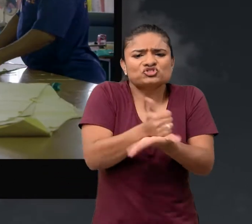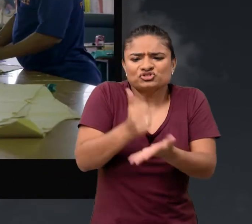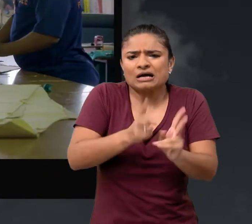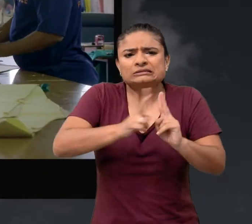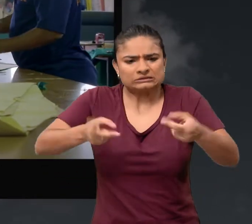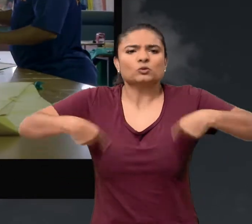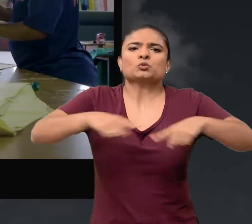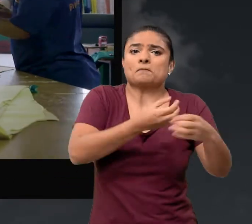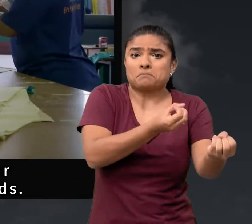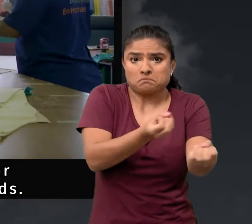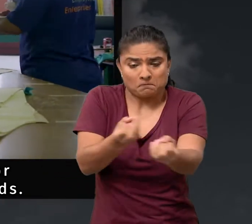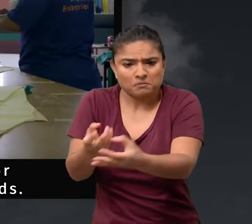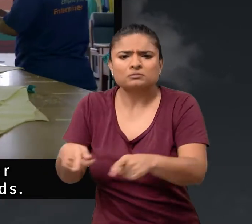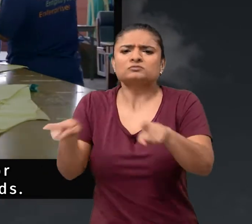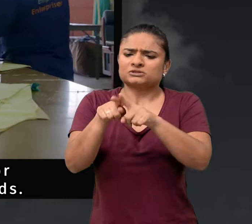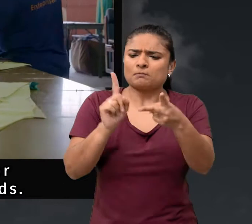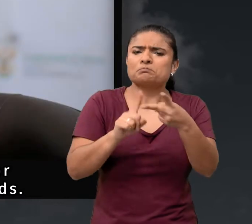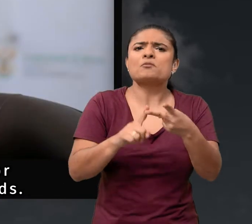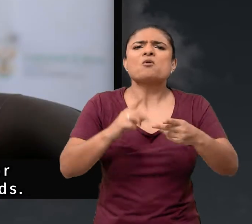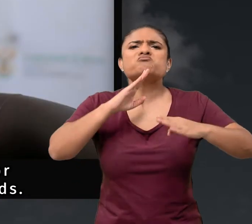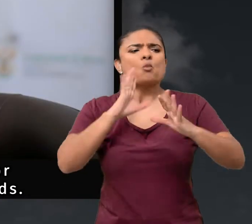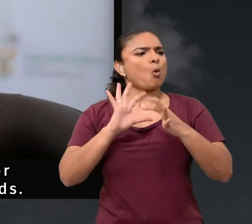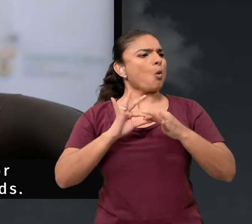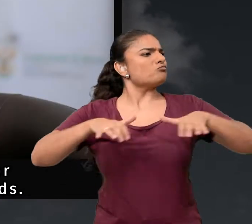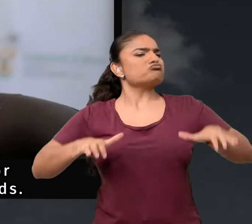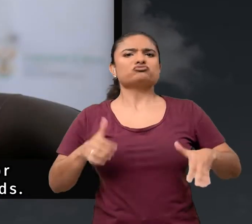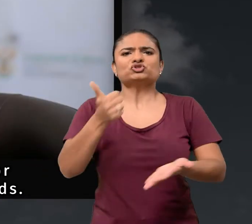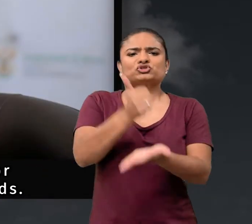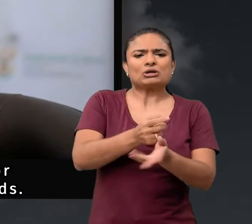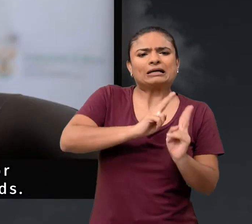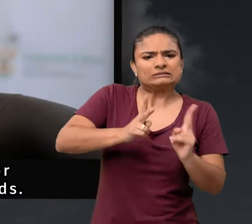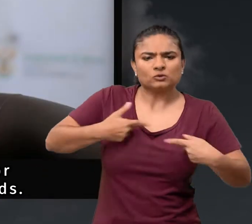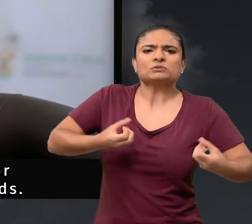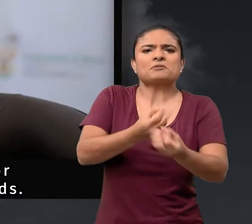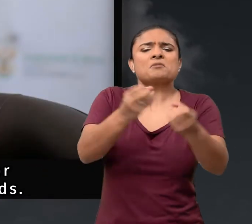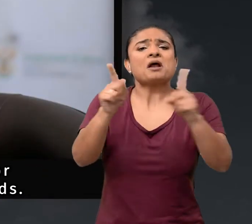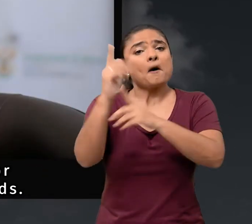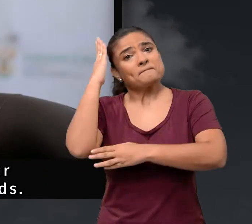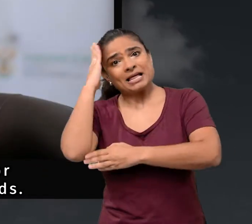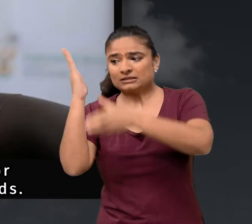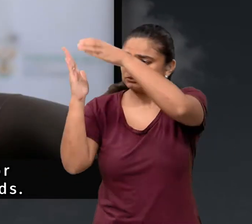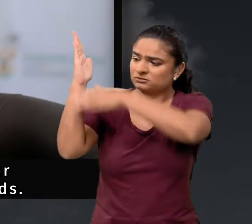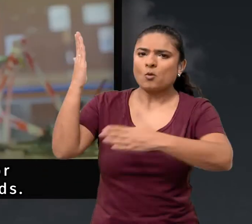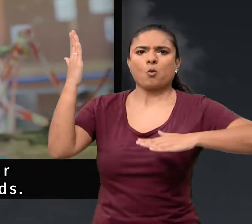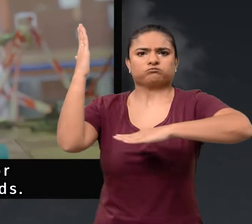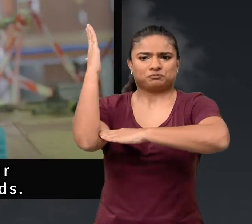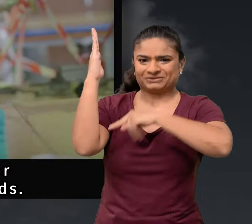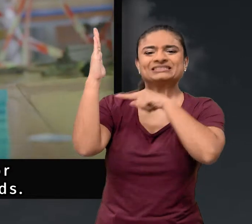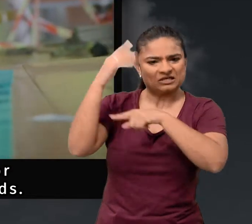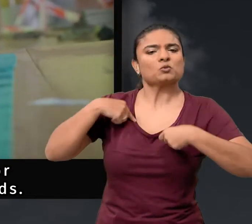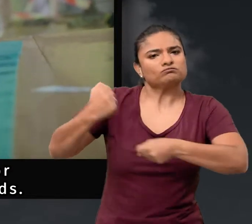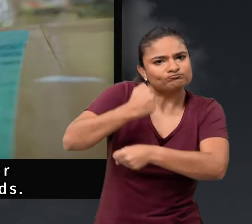office furniture. We produce private furniture for consumption like headboards,